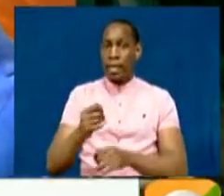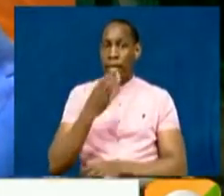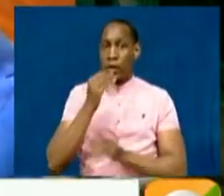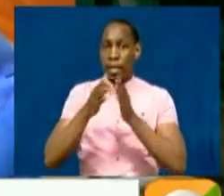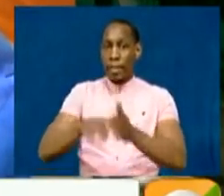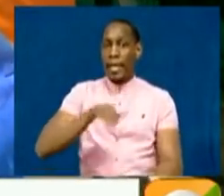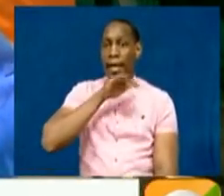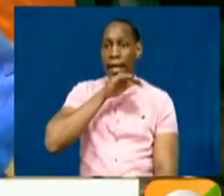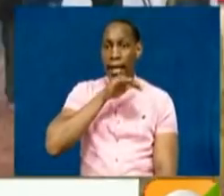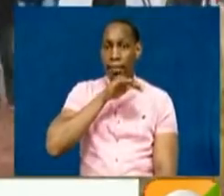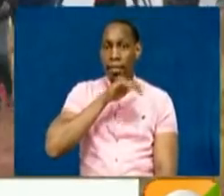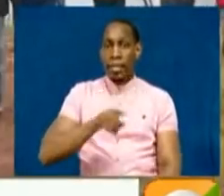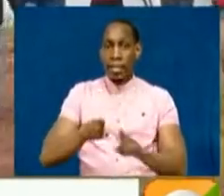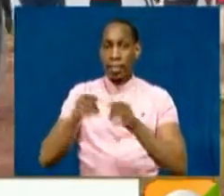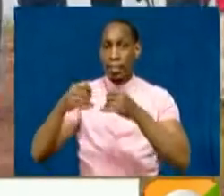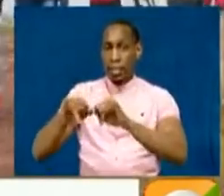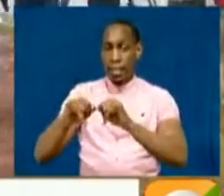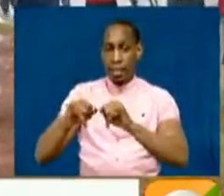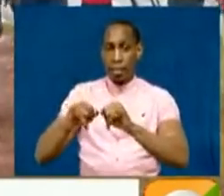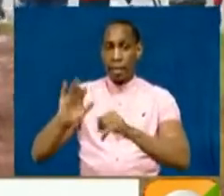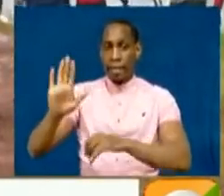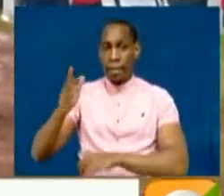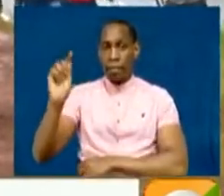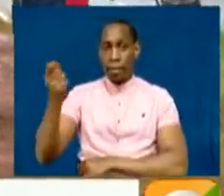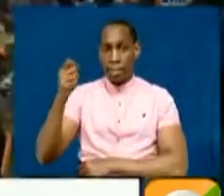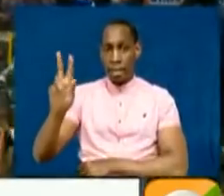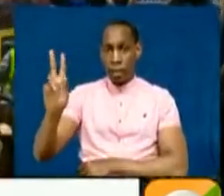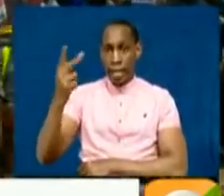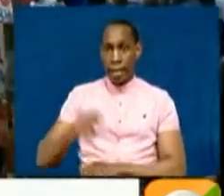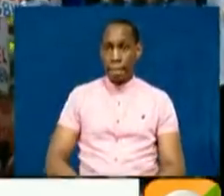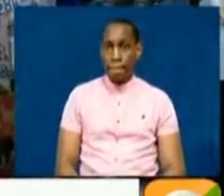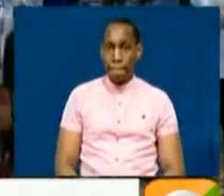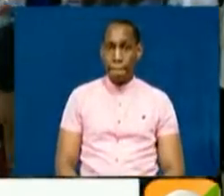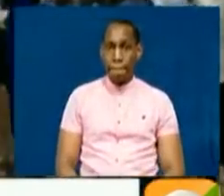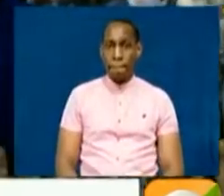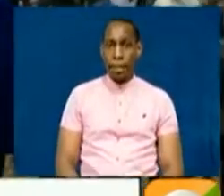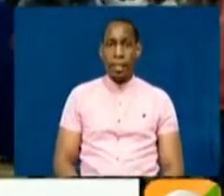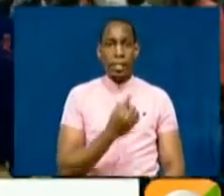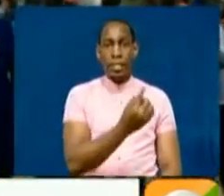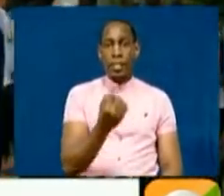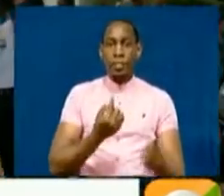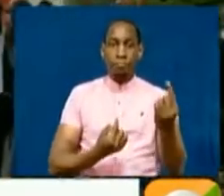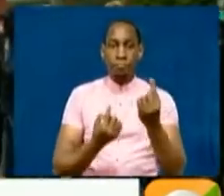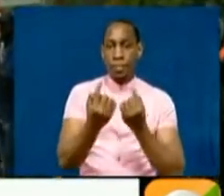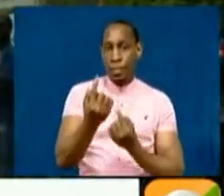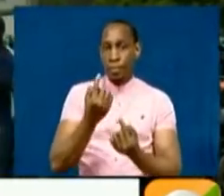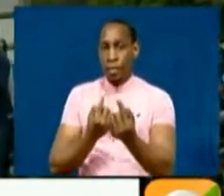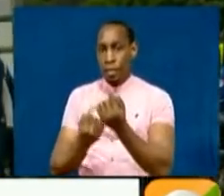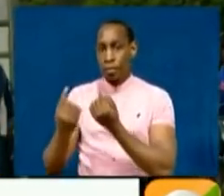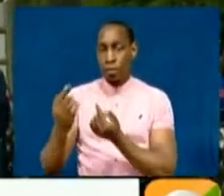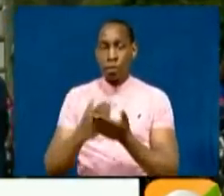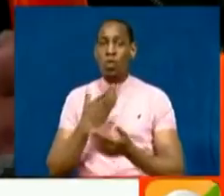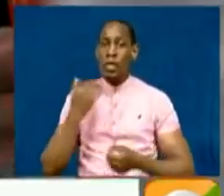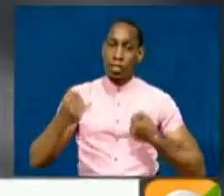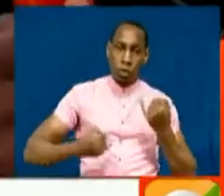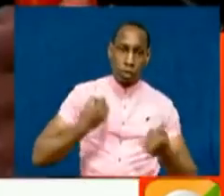ODM leader Raila Odinga, an attempt at becoming the fifth president of Kenya. And while everyone who came here appeared to make the most